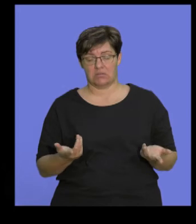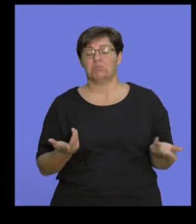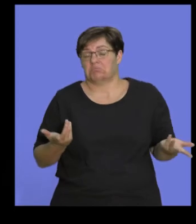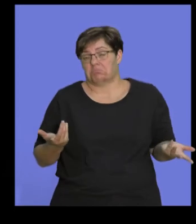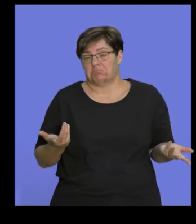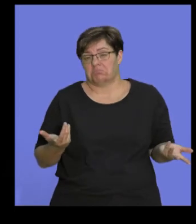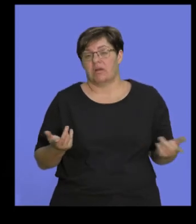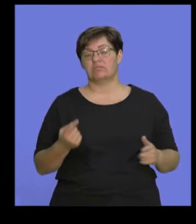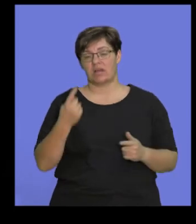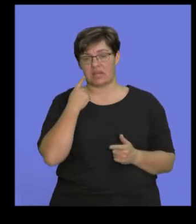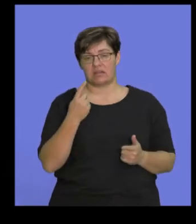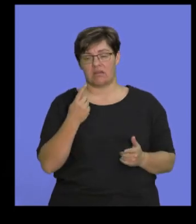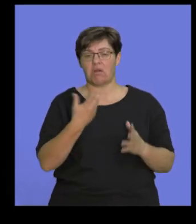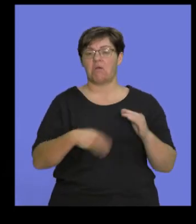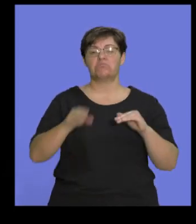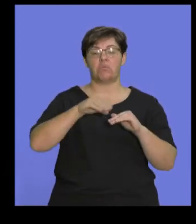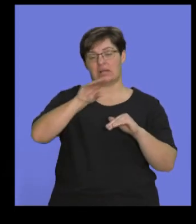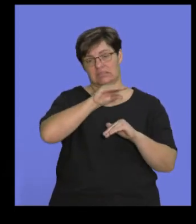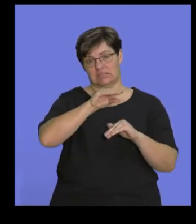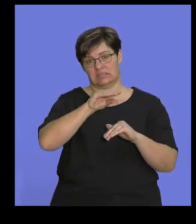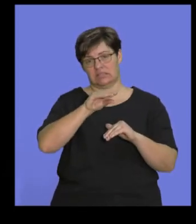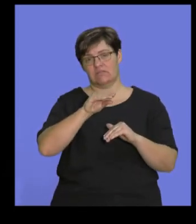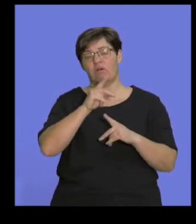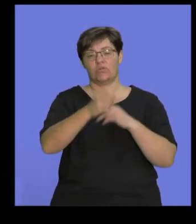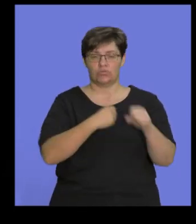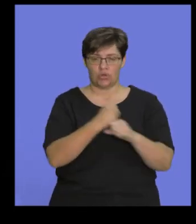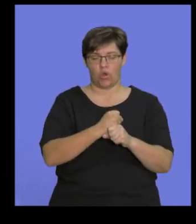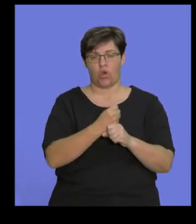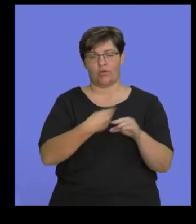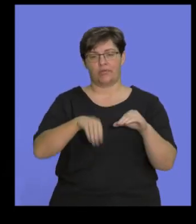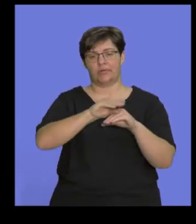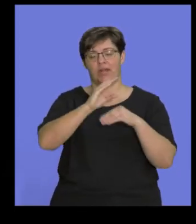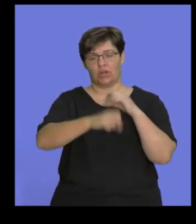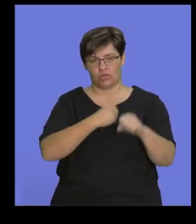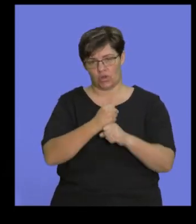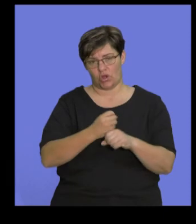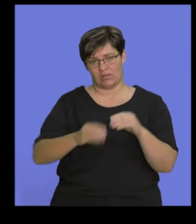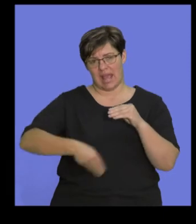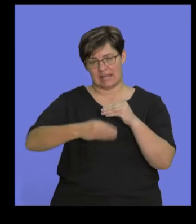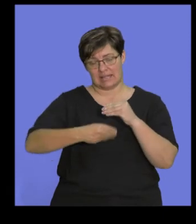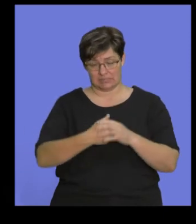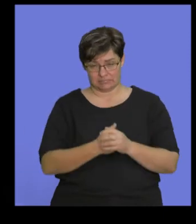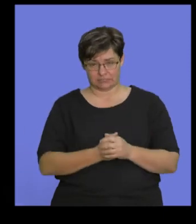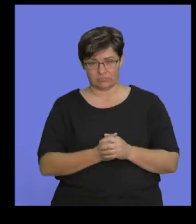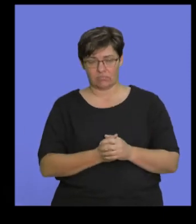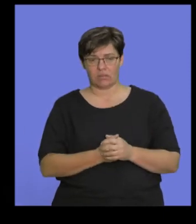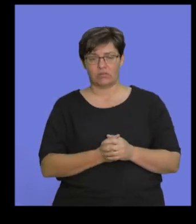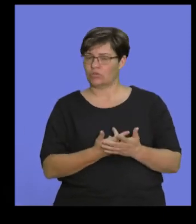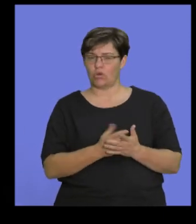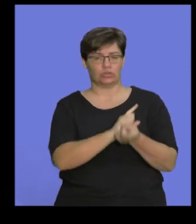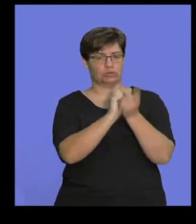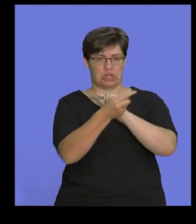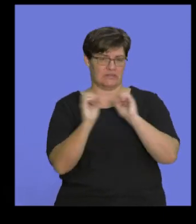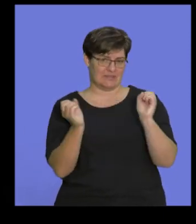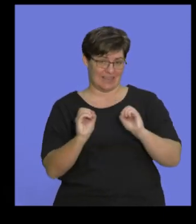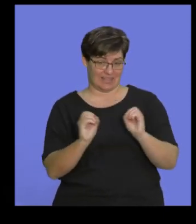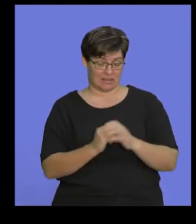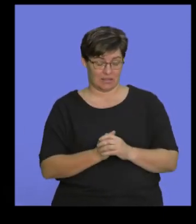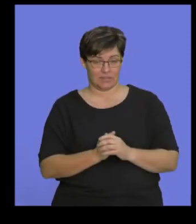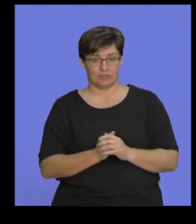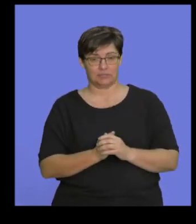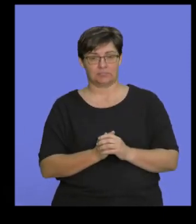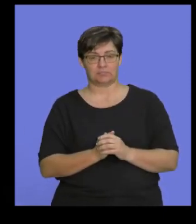just compounded per annum, meaning yearly. So we're not going to change anything there. And then